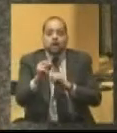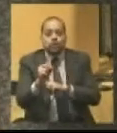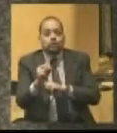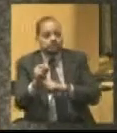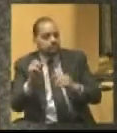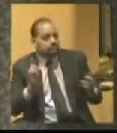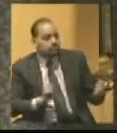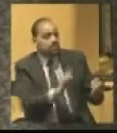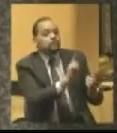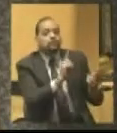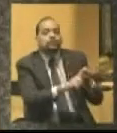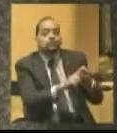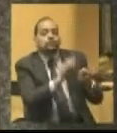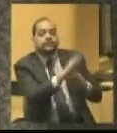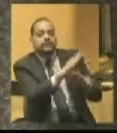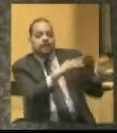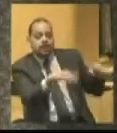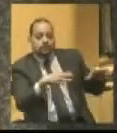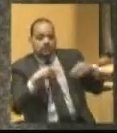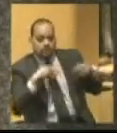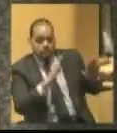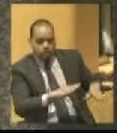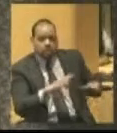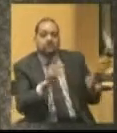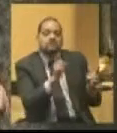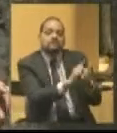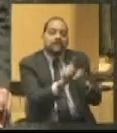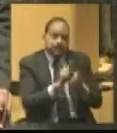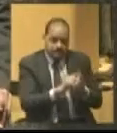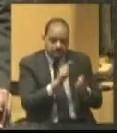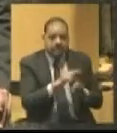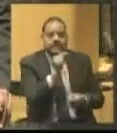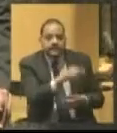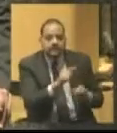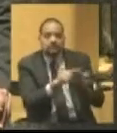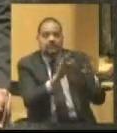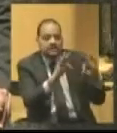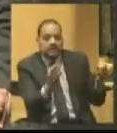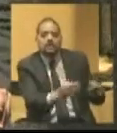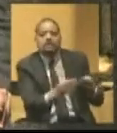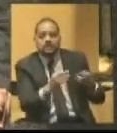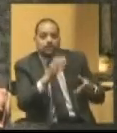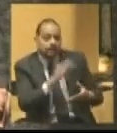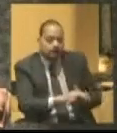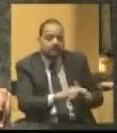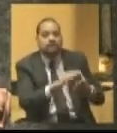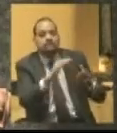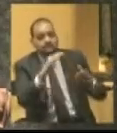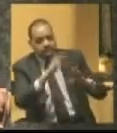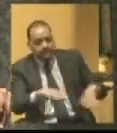the Eldridge family, quote, "Master, Mrs., and the gals." "How do you do?" Ayres said. "Fine day this